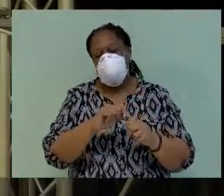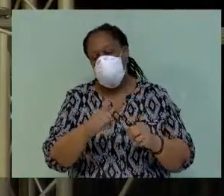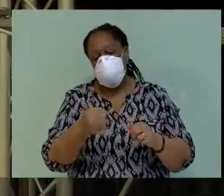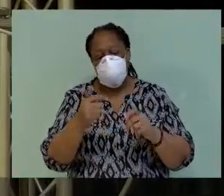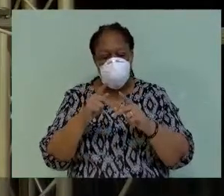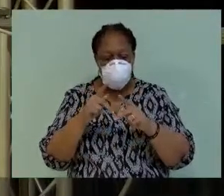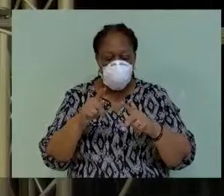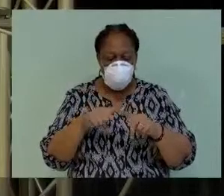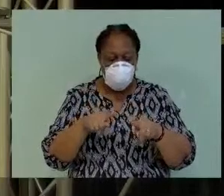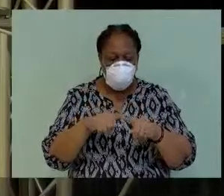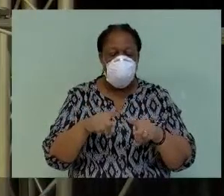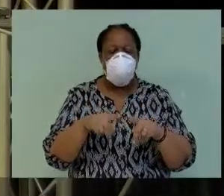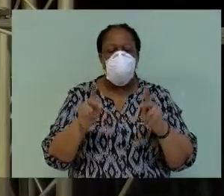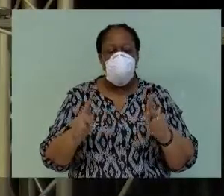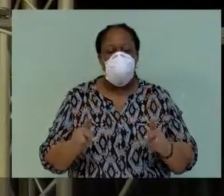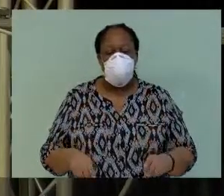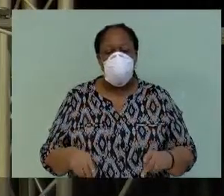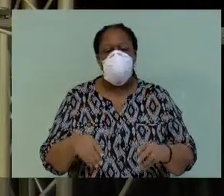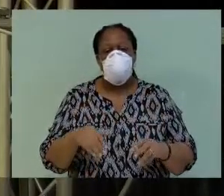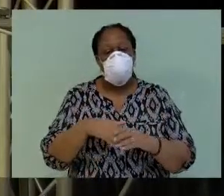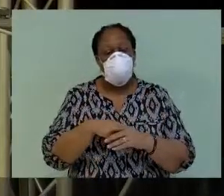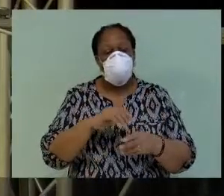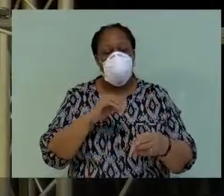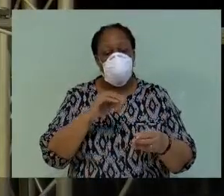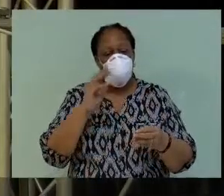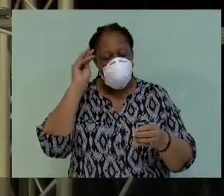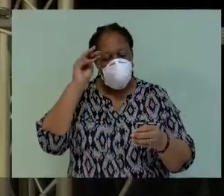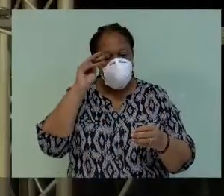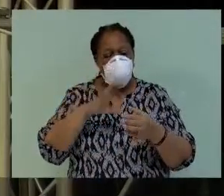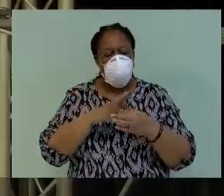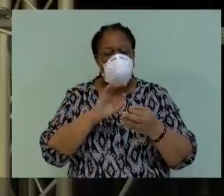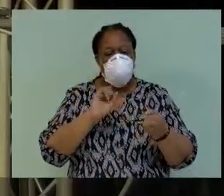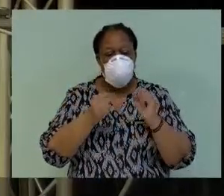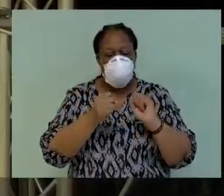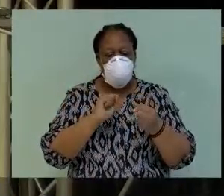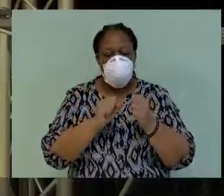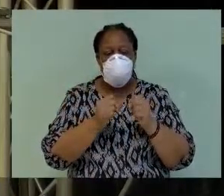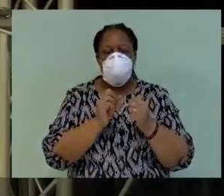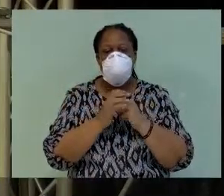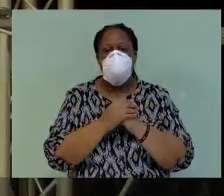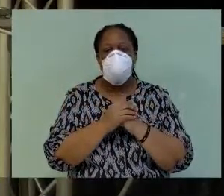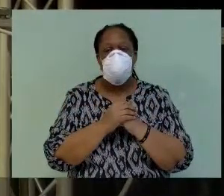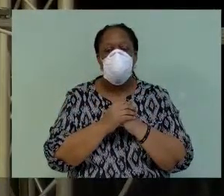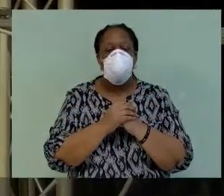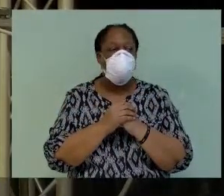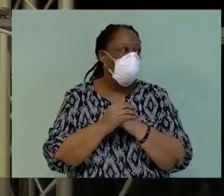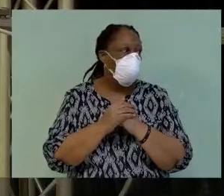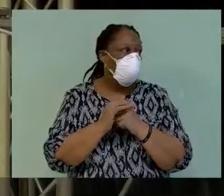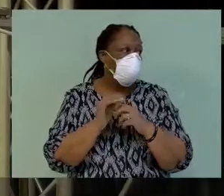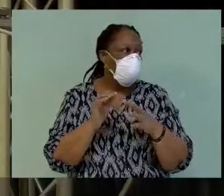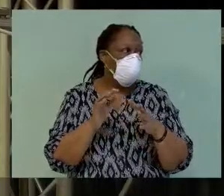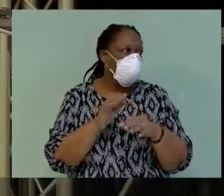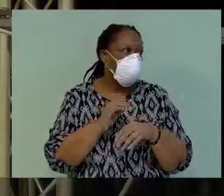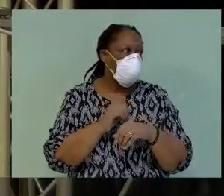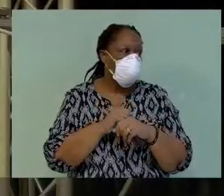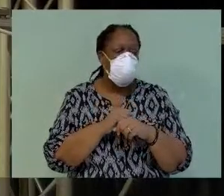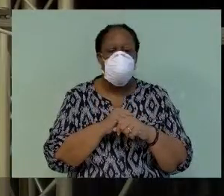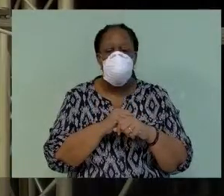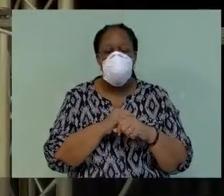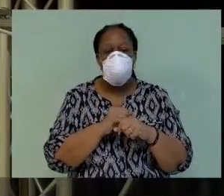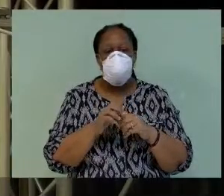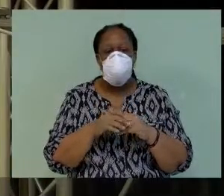of Sport, with the aim of providing action based on objective health information and